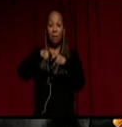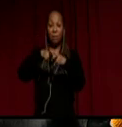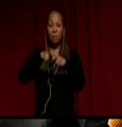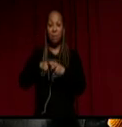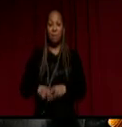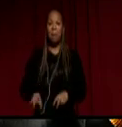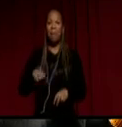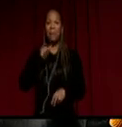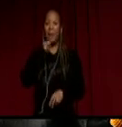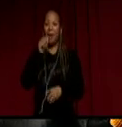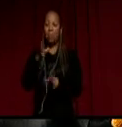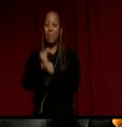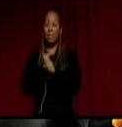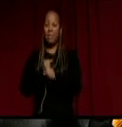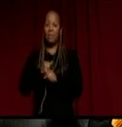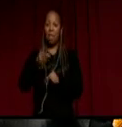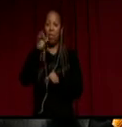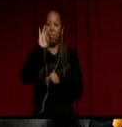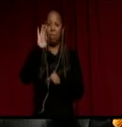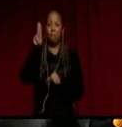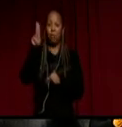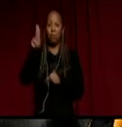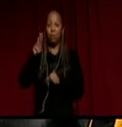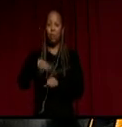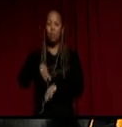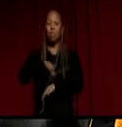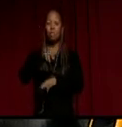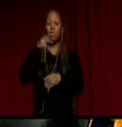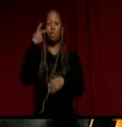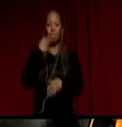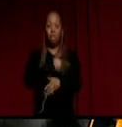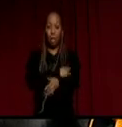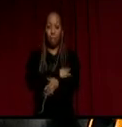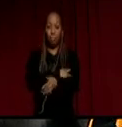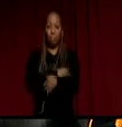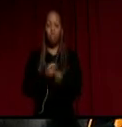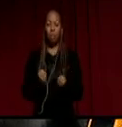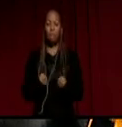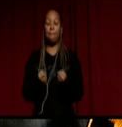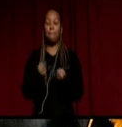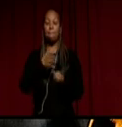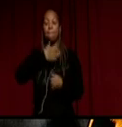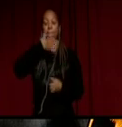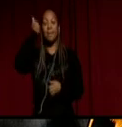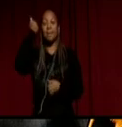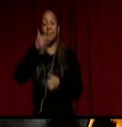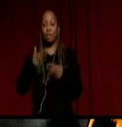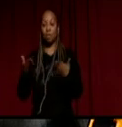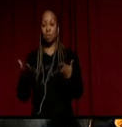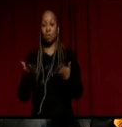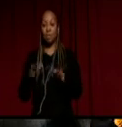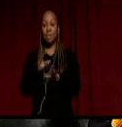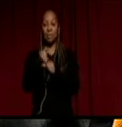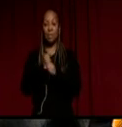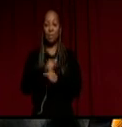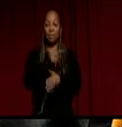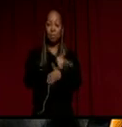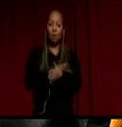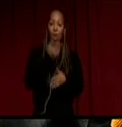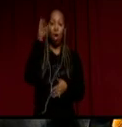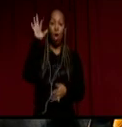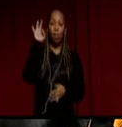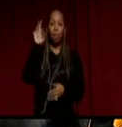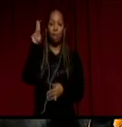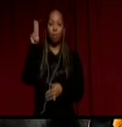shot. One of the major things you can do to protect yourself right now is to get a flu shot. And people are asking, why is